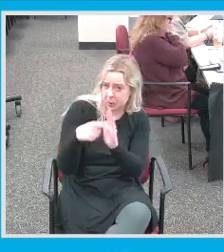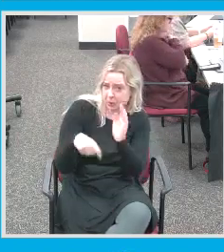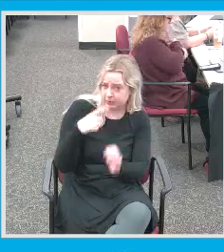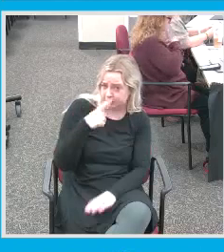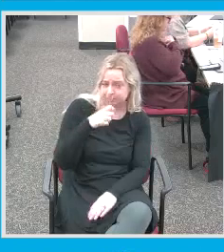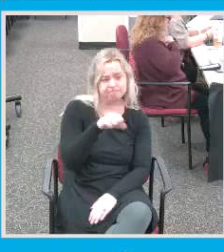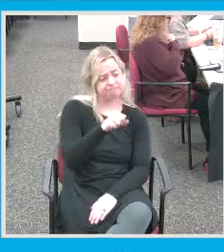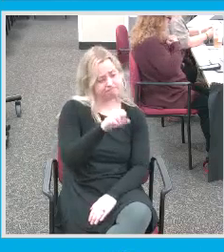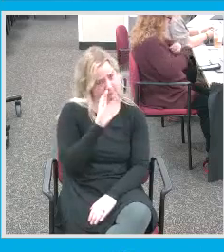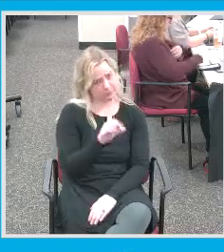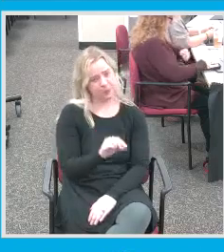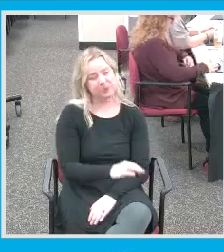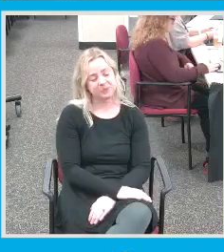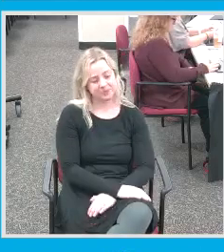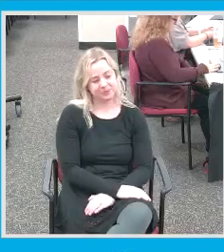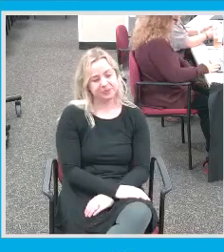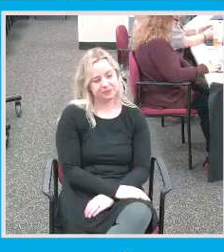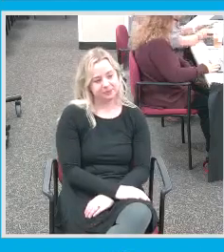me? Yeah, absolutely.